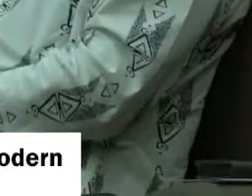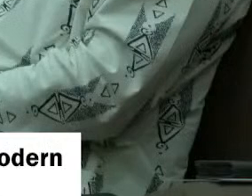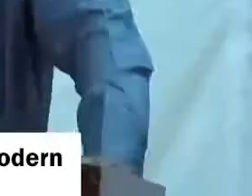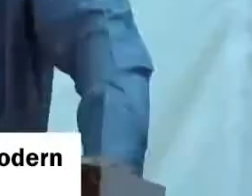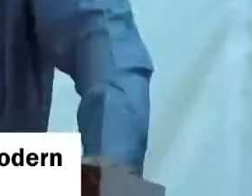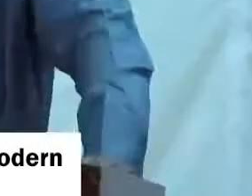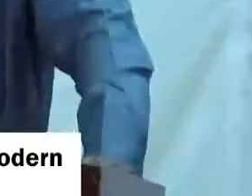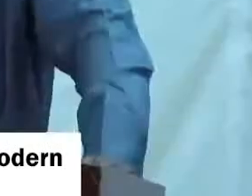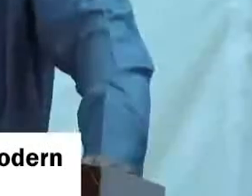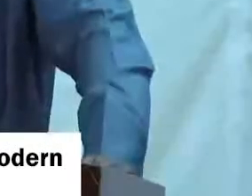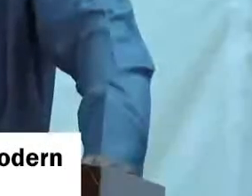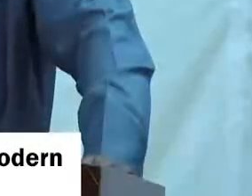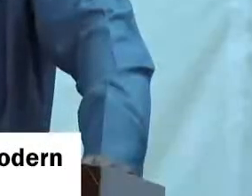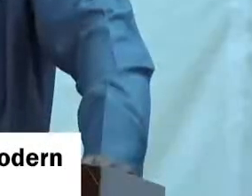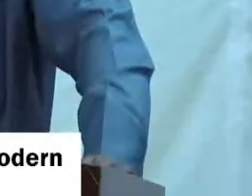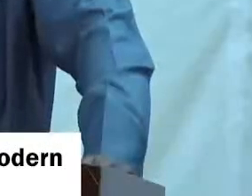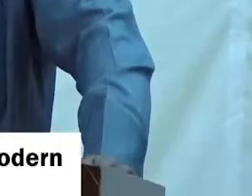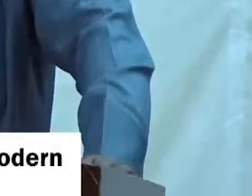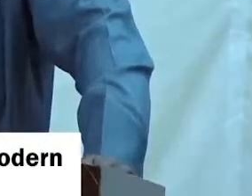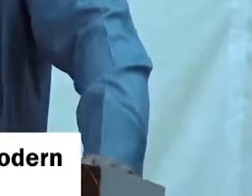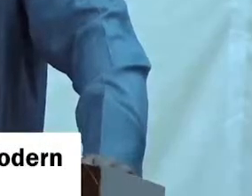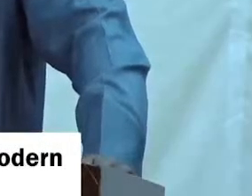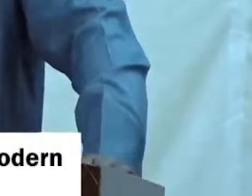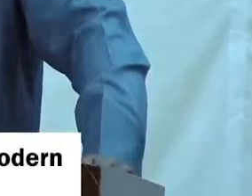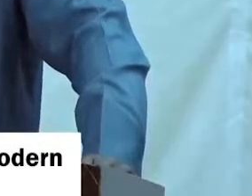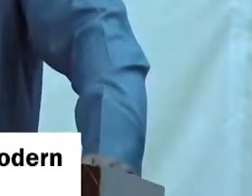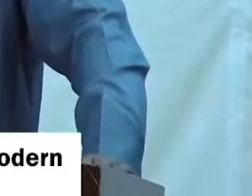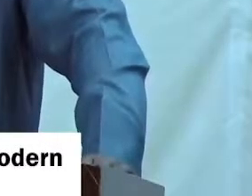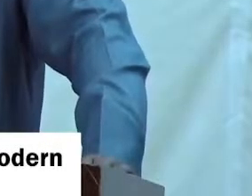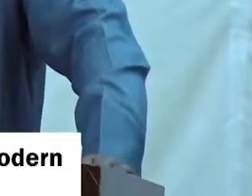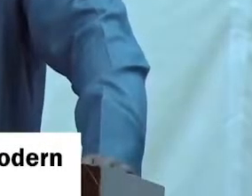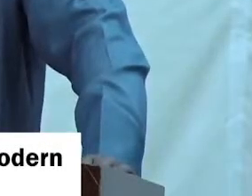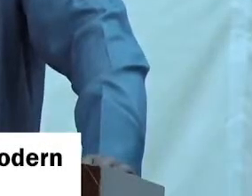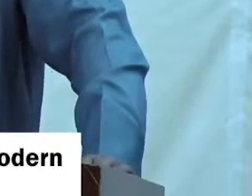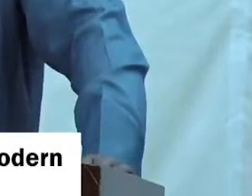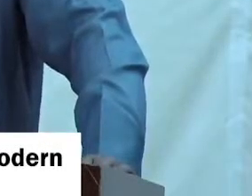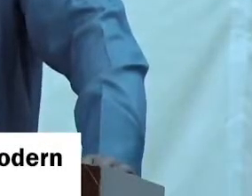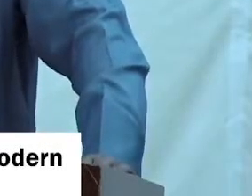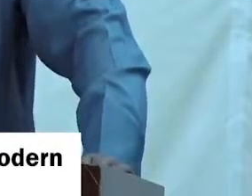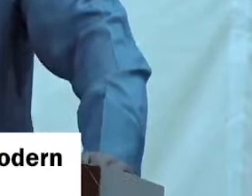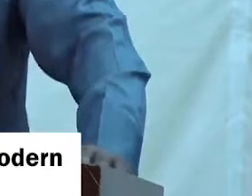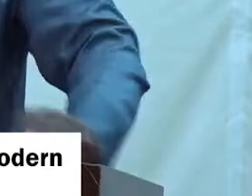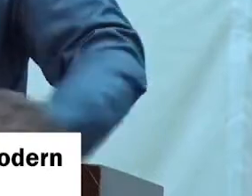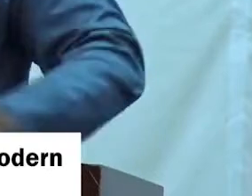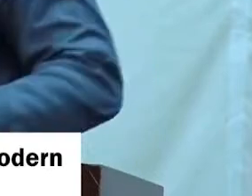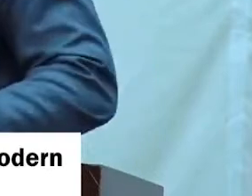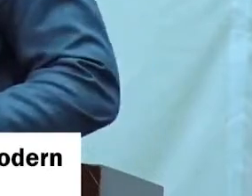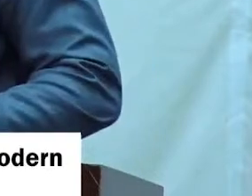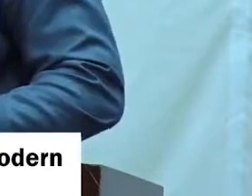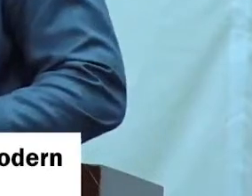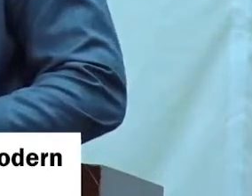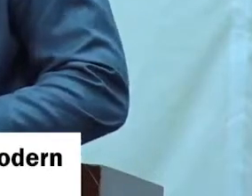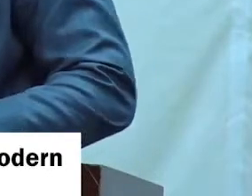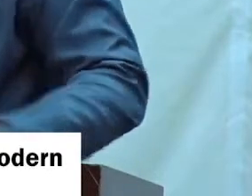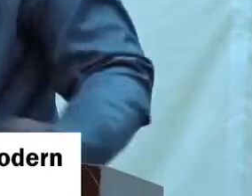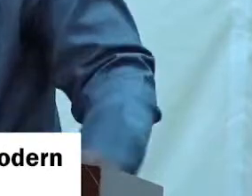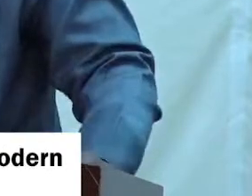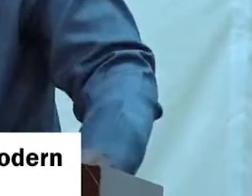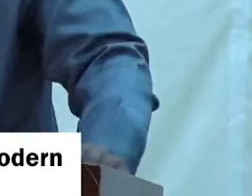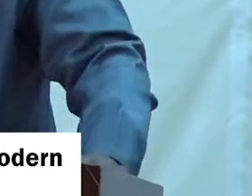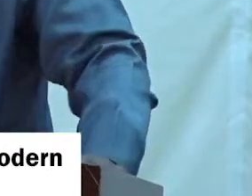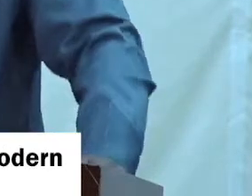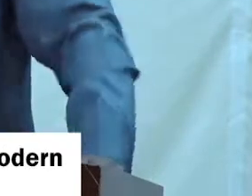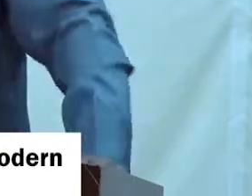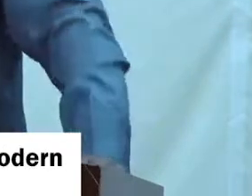various insights on democracy and governance. Past speakers have included the late